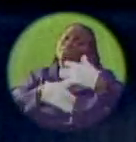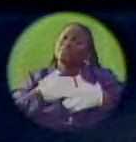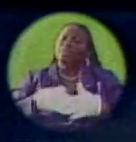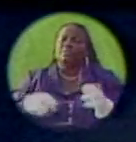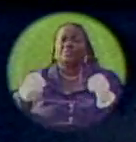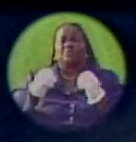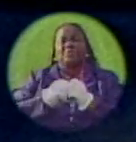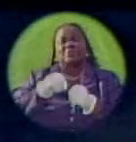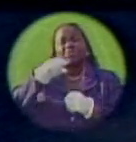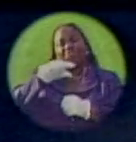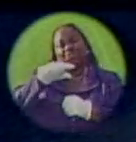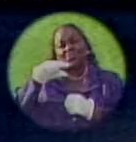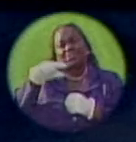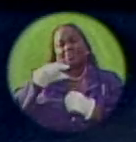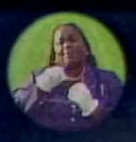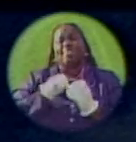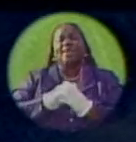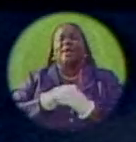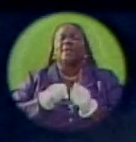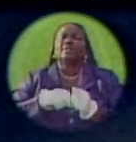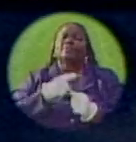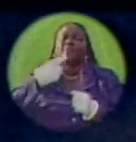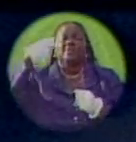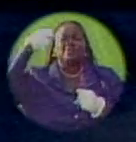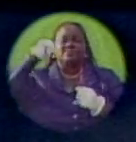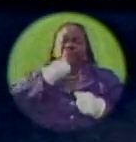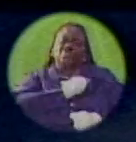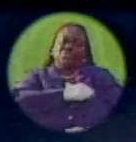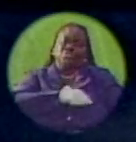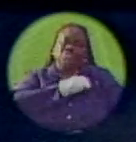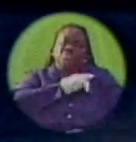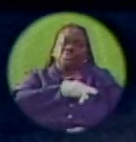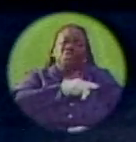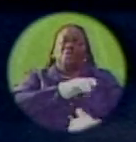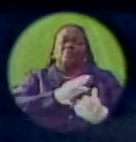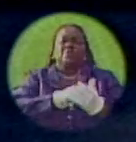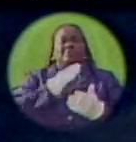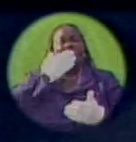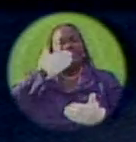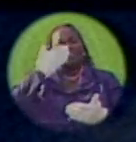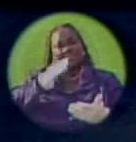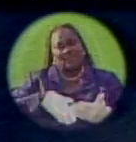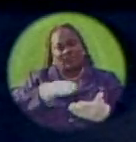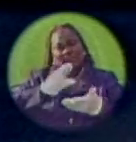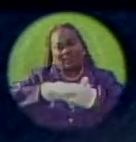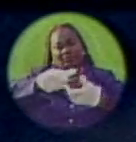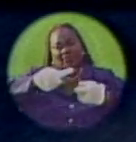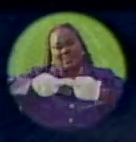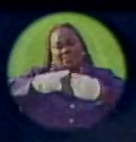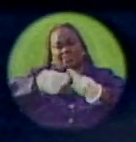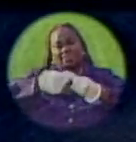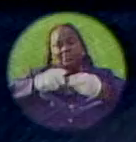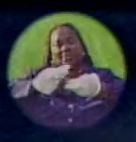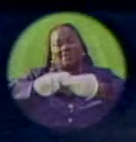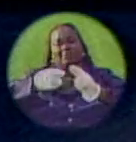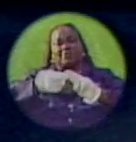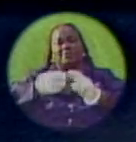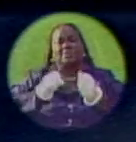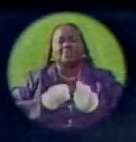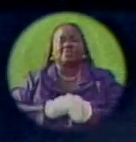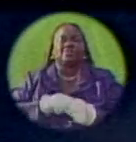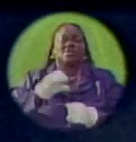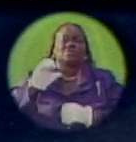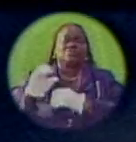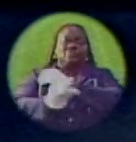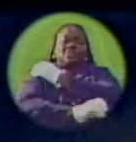meet with the Governor General and conveys his appreciation with the pleasant and friendly relations that exist between his country and